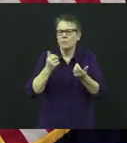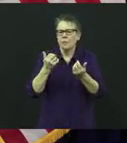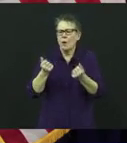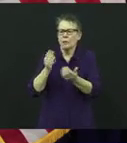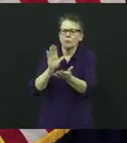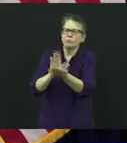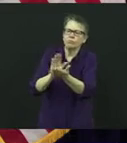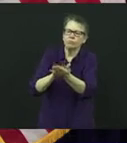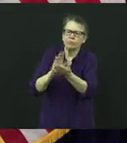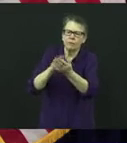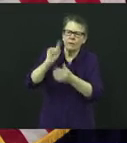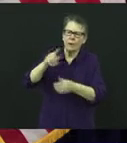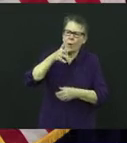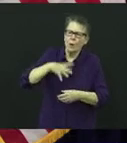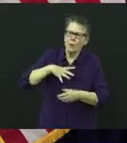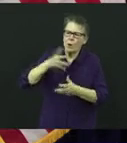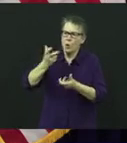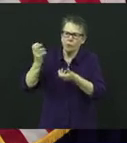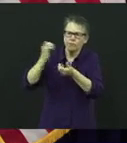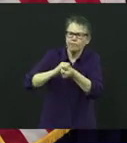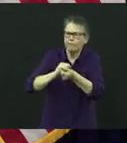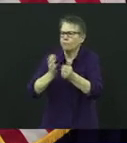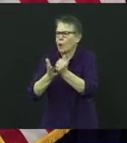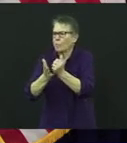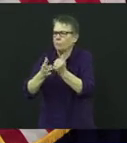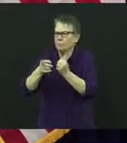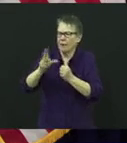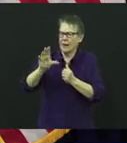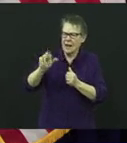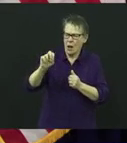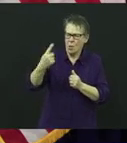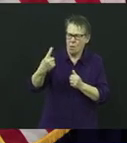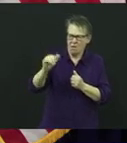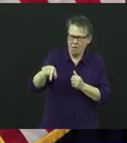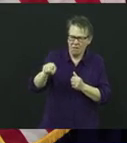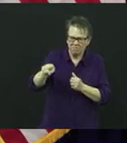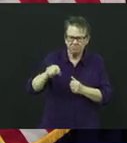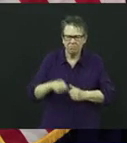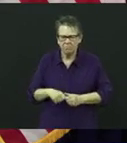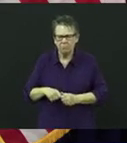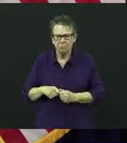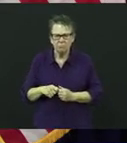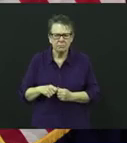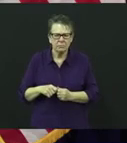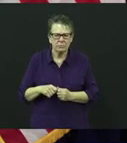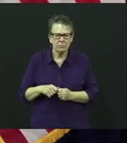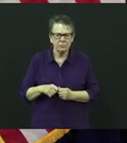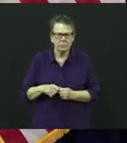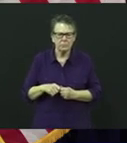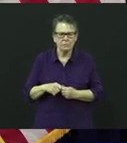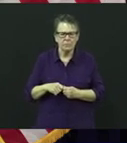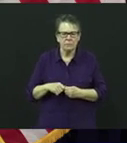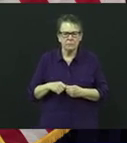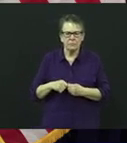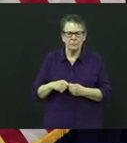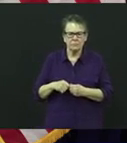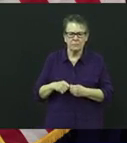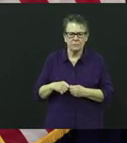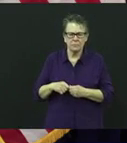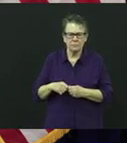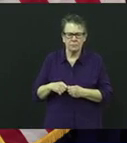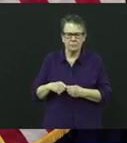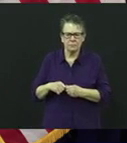just a couple of questions if I could. One is on the federally run hospitals that are coming to New Jersey right now. Can you give us any more color on exactly how